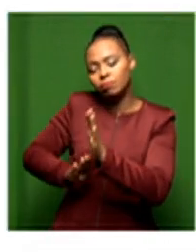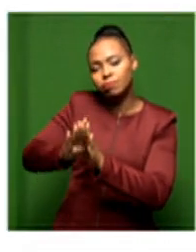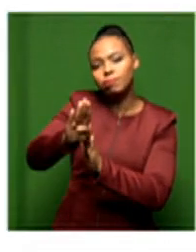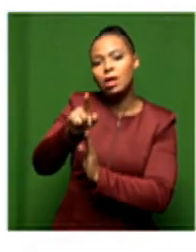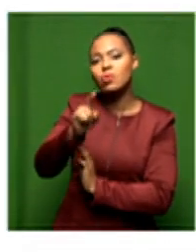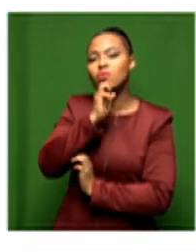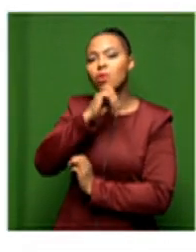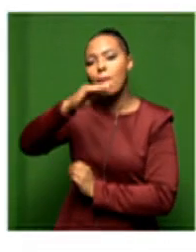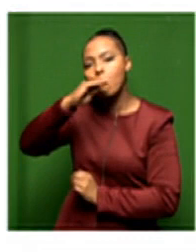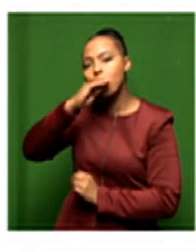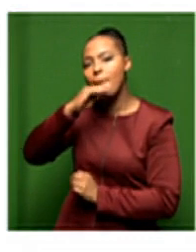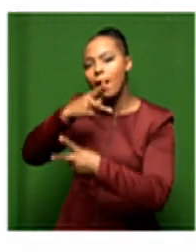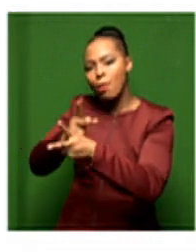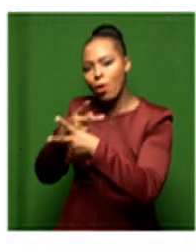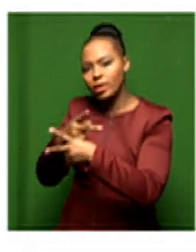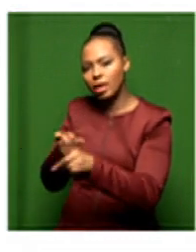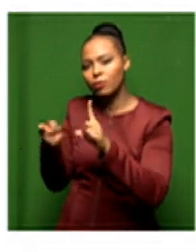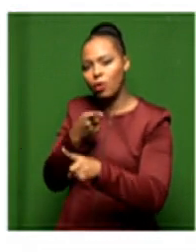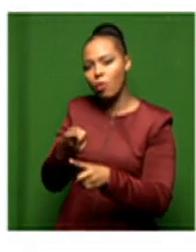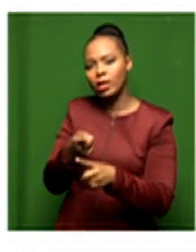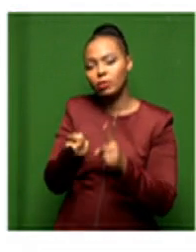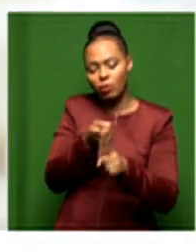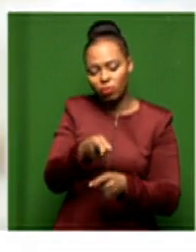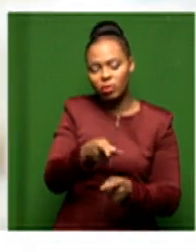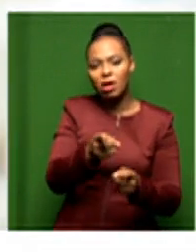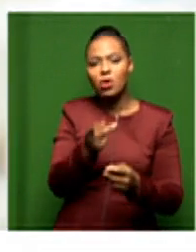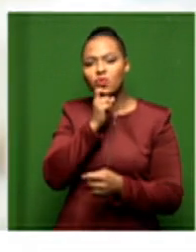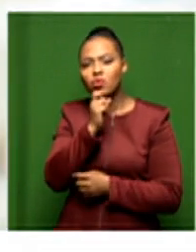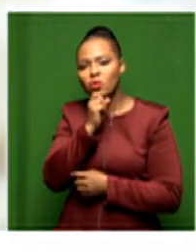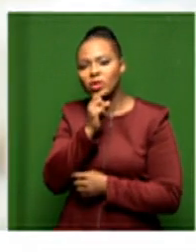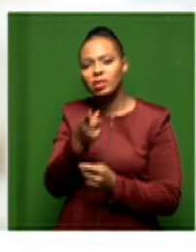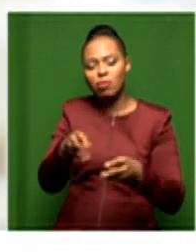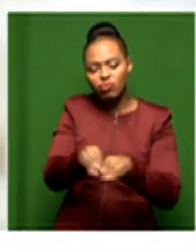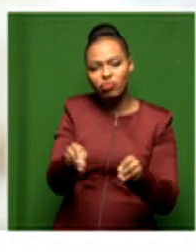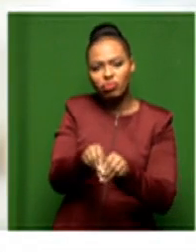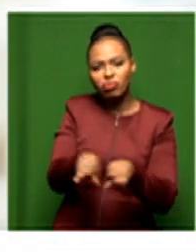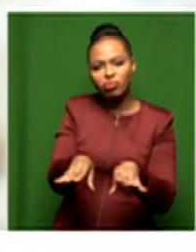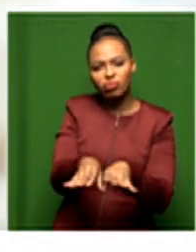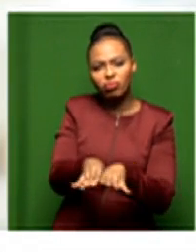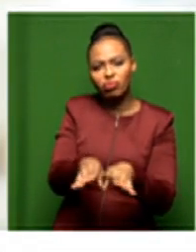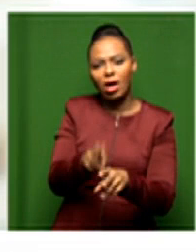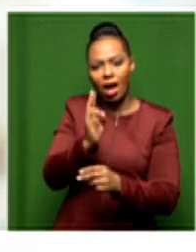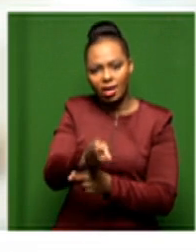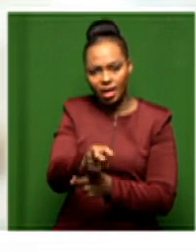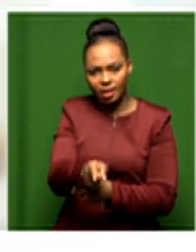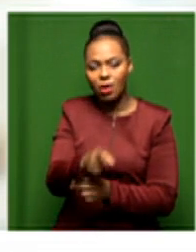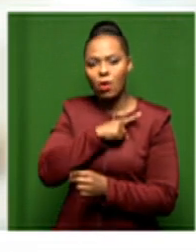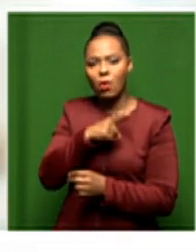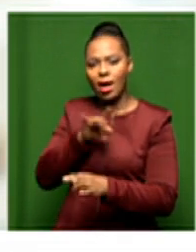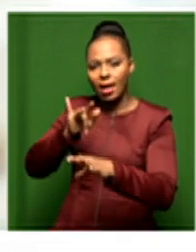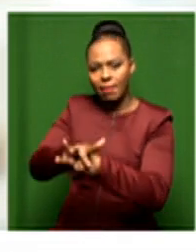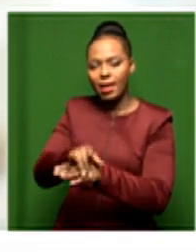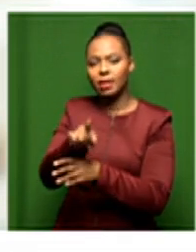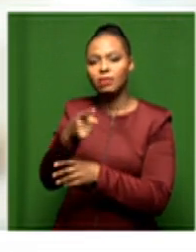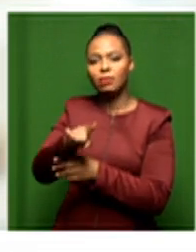of products made from recyclate. Okay. Specifically post-consumer recyclate, because that lessens the impact on